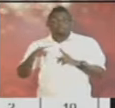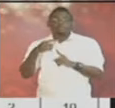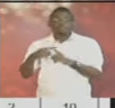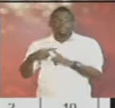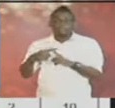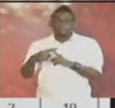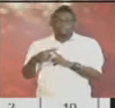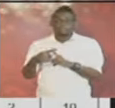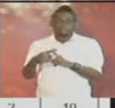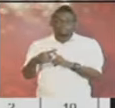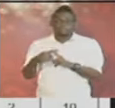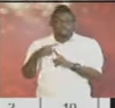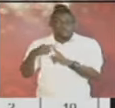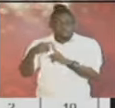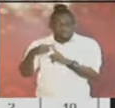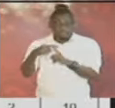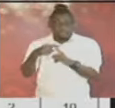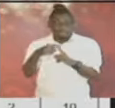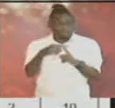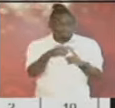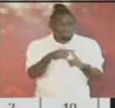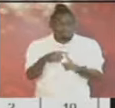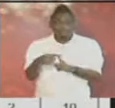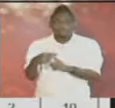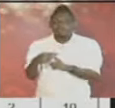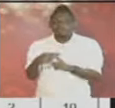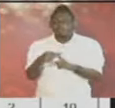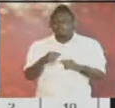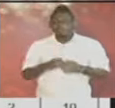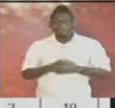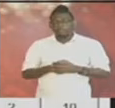within clusters, these are spatial clusters we are discussing,